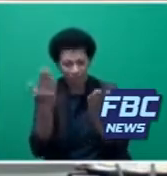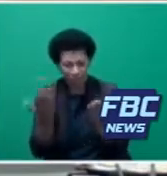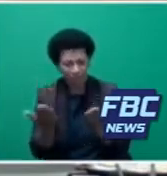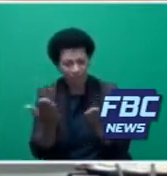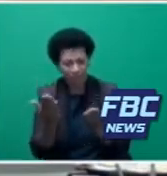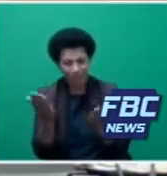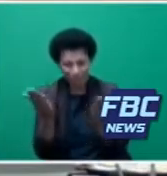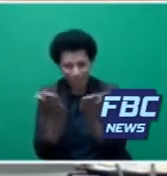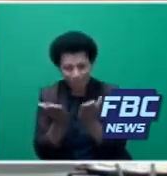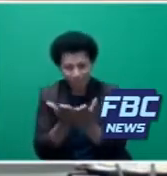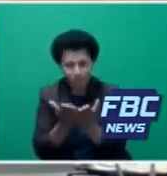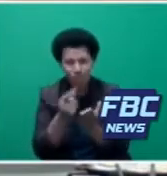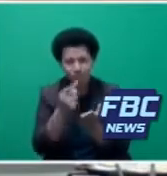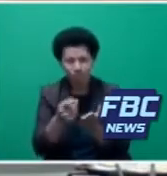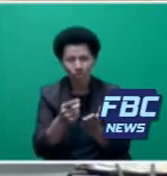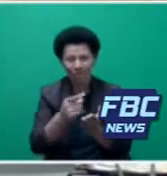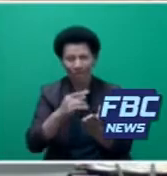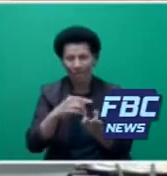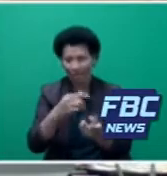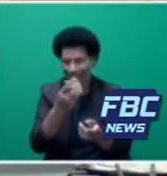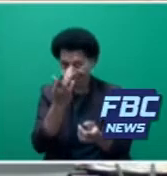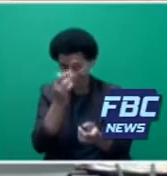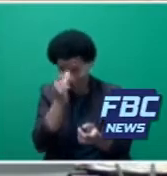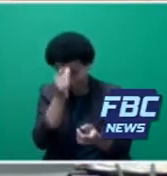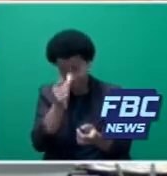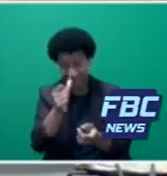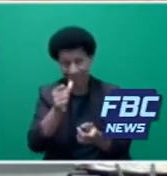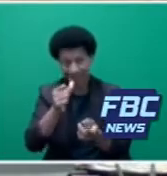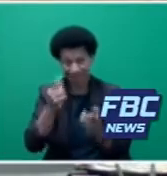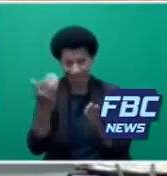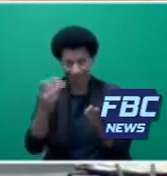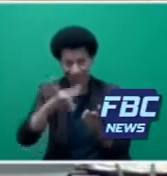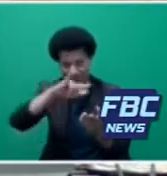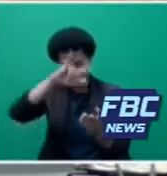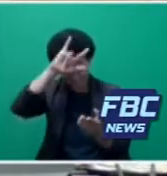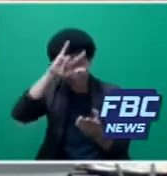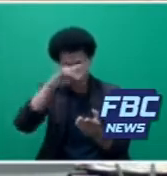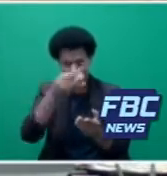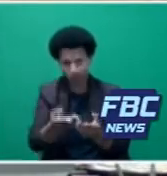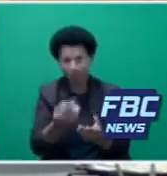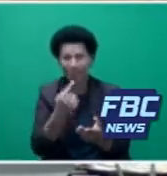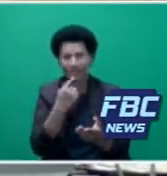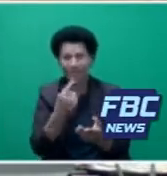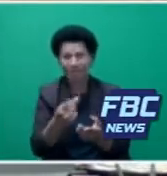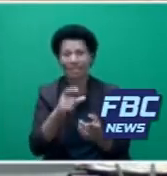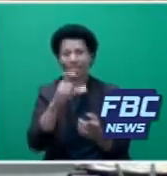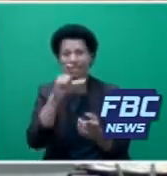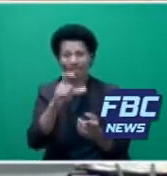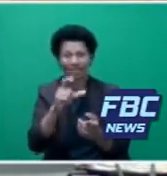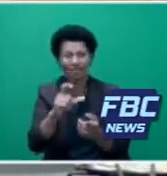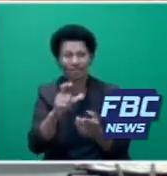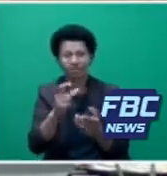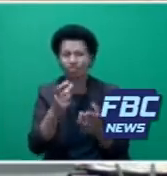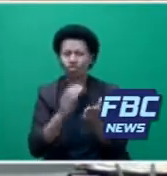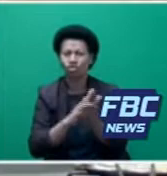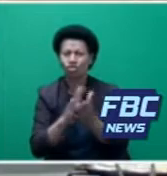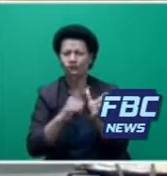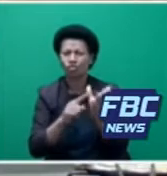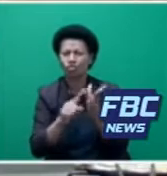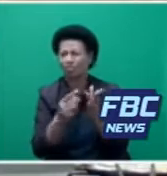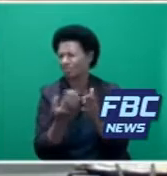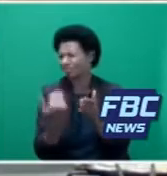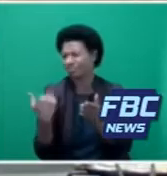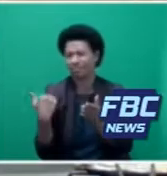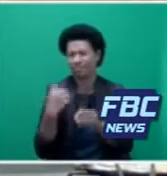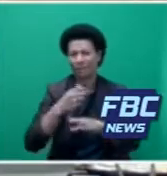judiciary? Reddy, Kendia, Hindu, Teworo. Who's the head of the executive? Chaudhry, Kendia, Hindu, Teworo. Nobody, Mr.